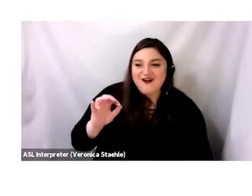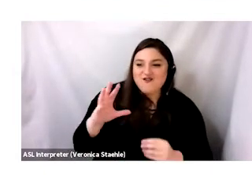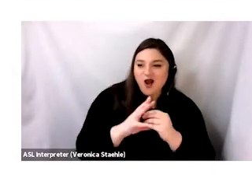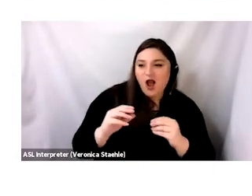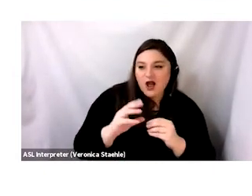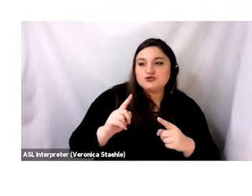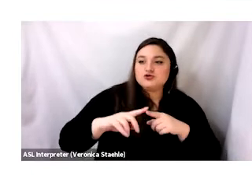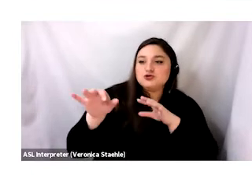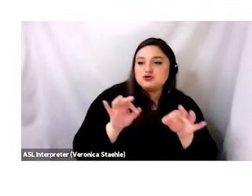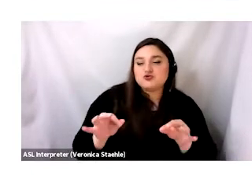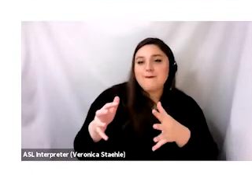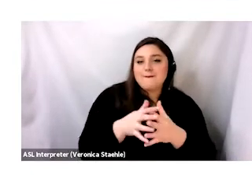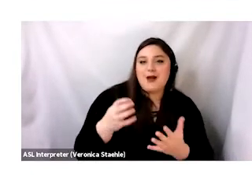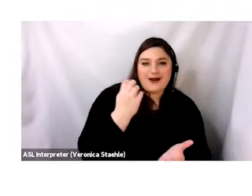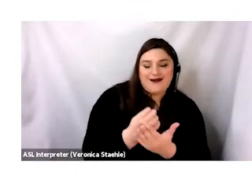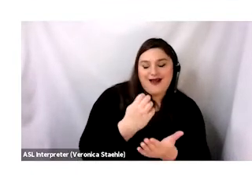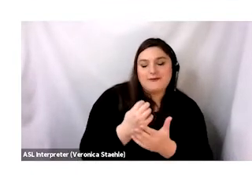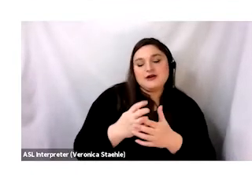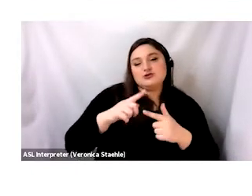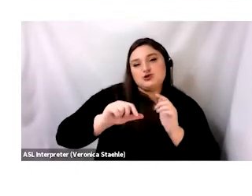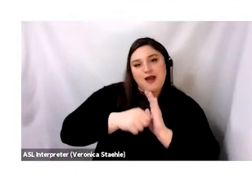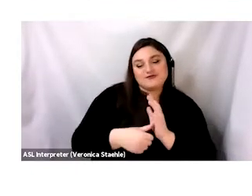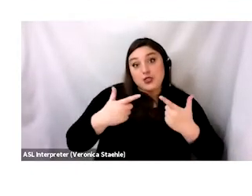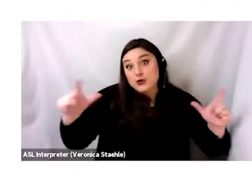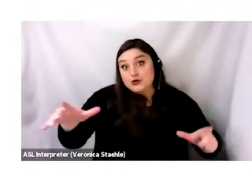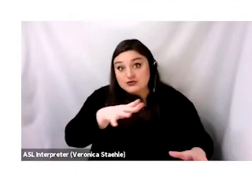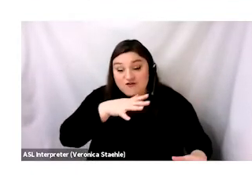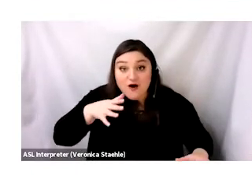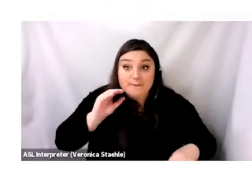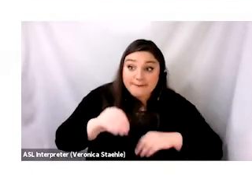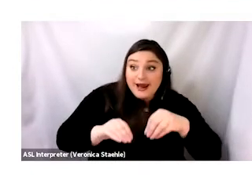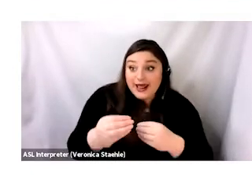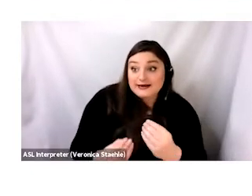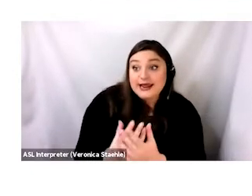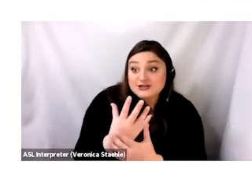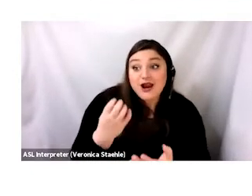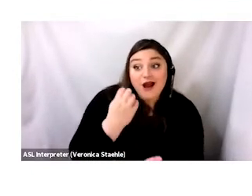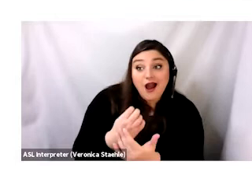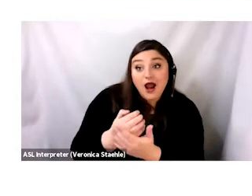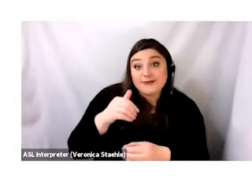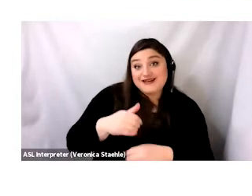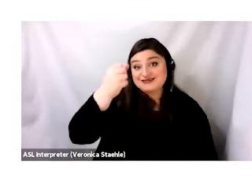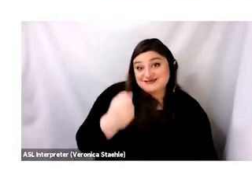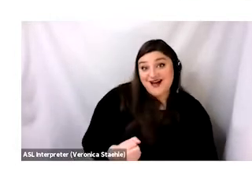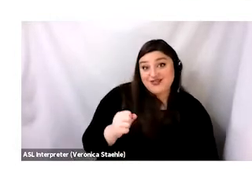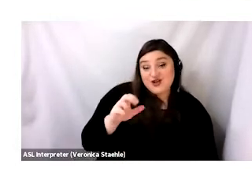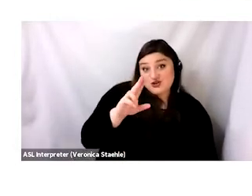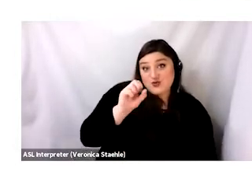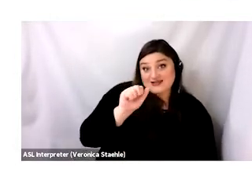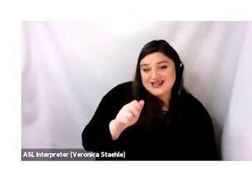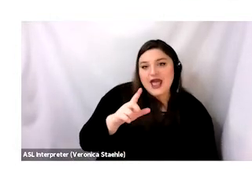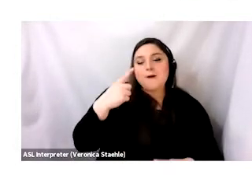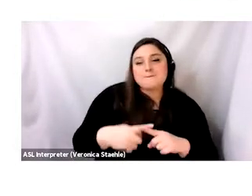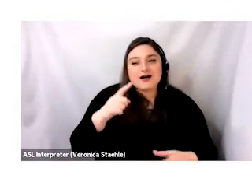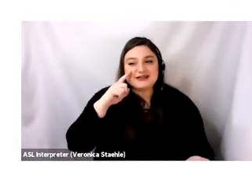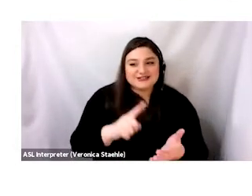It was used to describe the plantation economy of the slavery states in the Deep South and to indicate that cotton was one of the world's